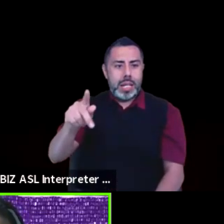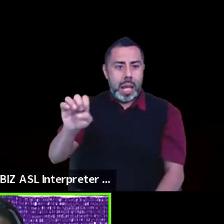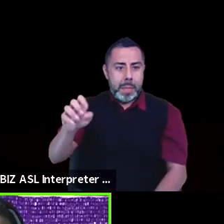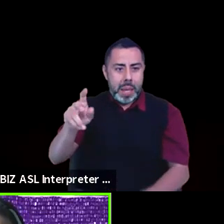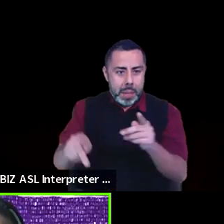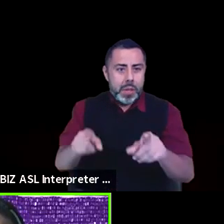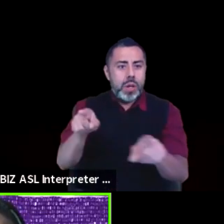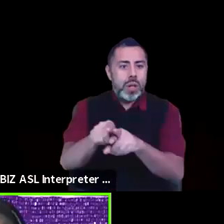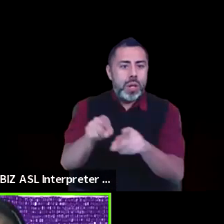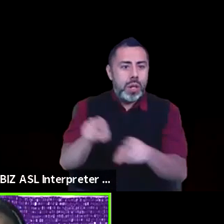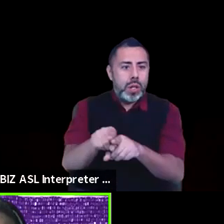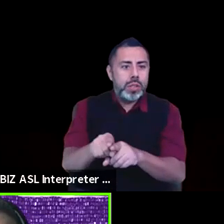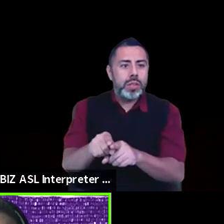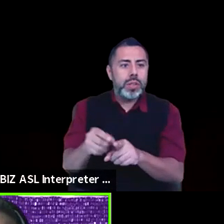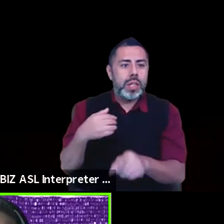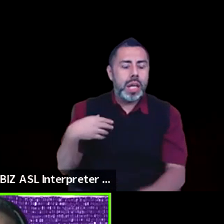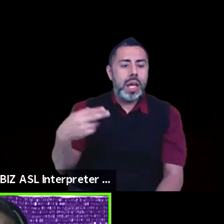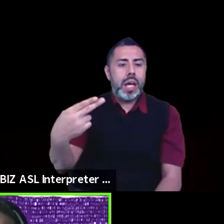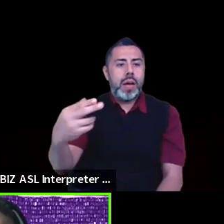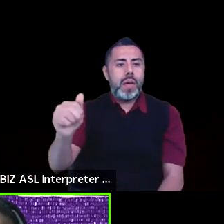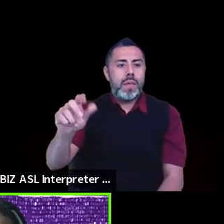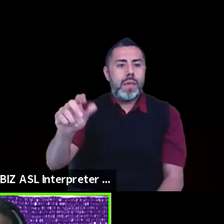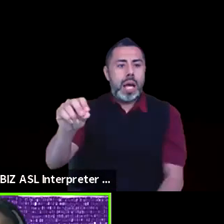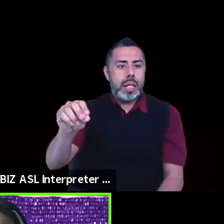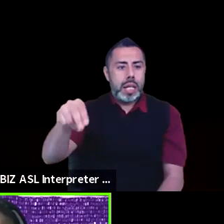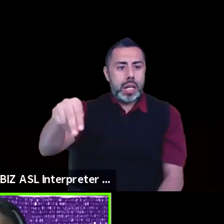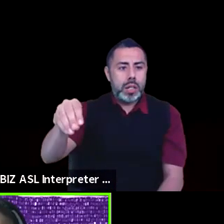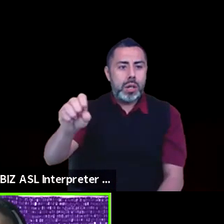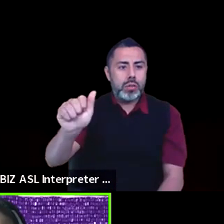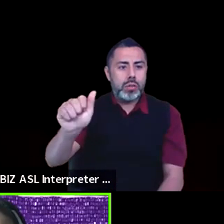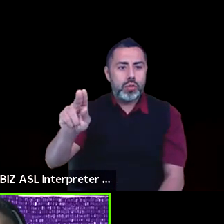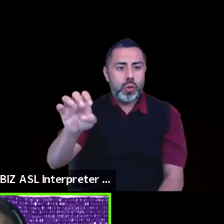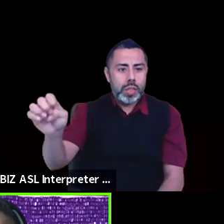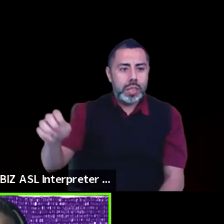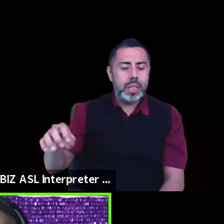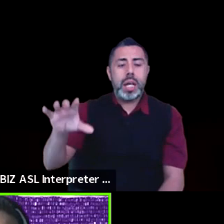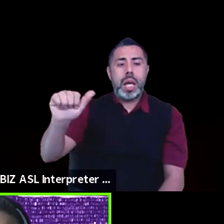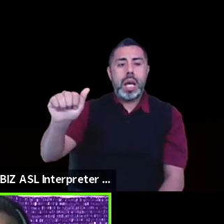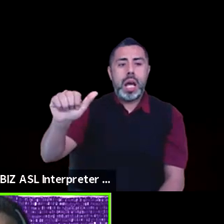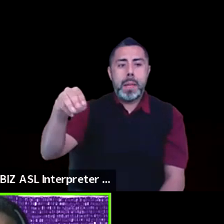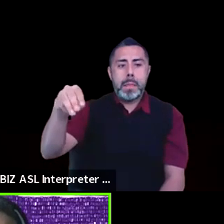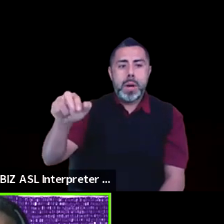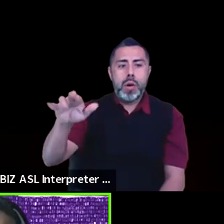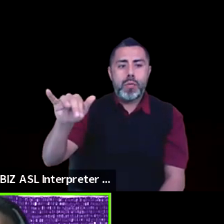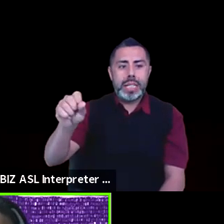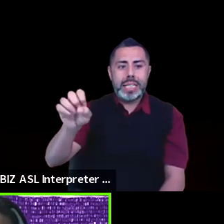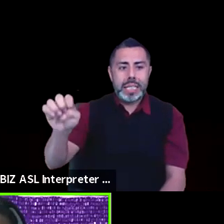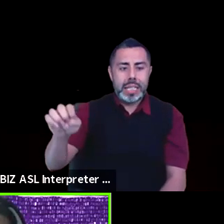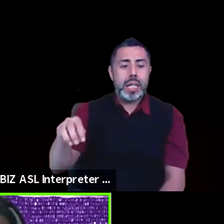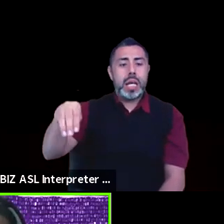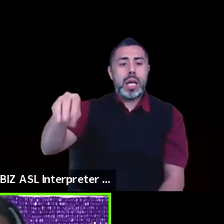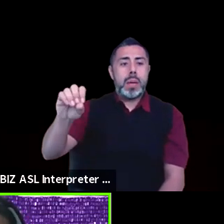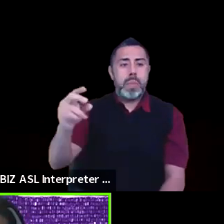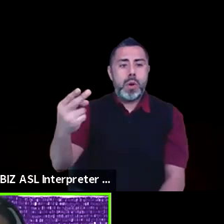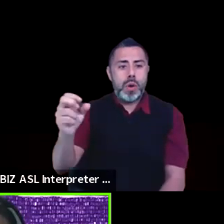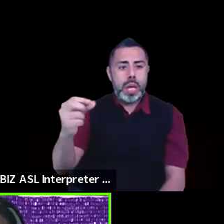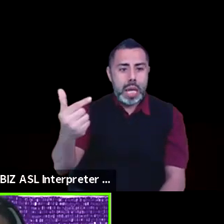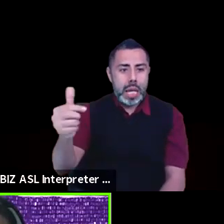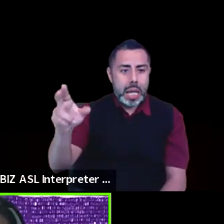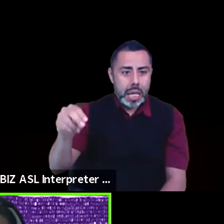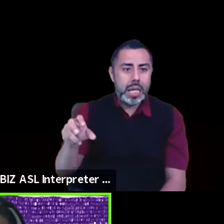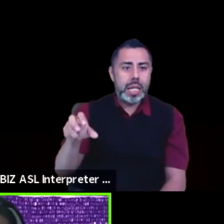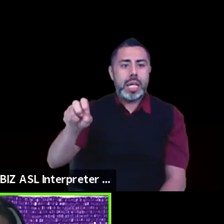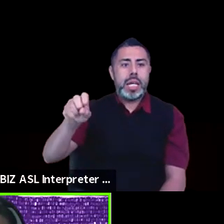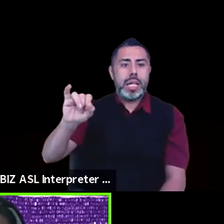Haudenosaunee, the Canarsie, the Mohegan, the Shinnecock, and out on Long Island, many folks who have passed through the